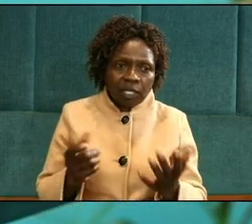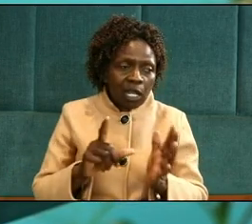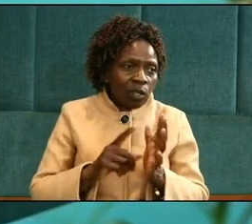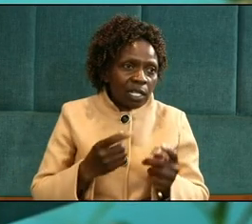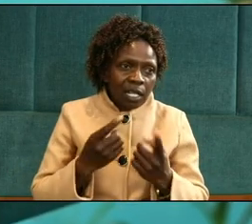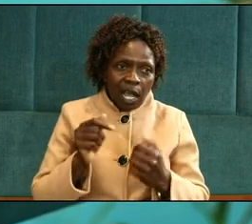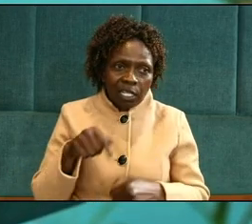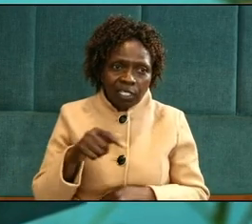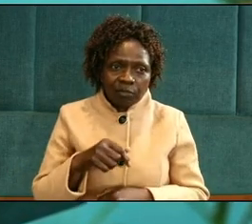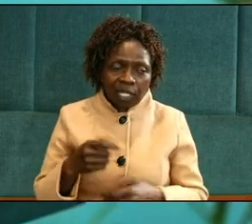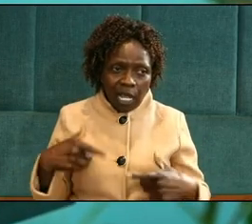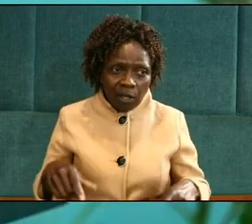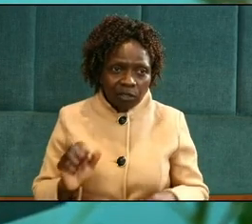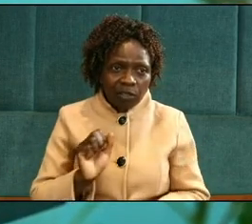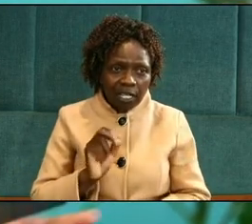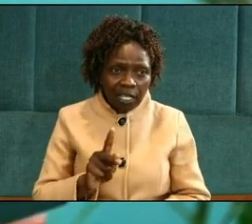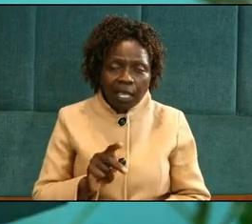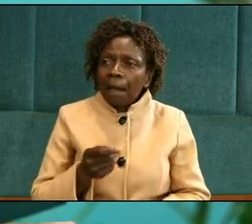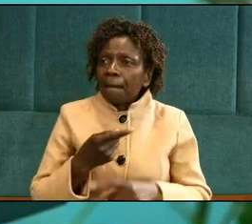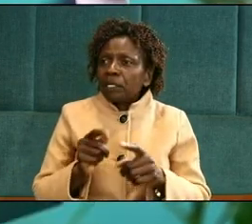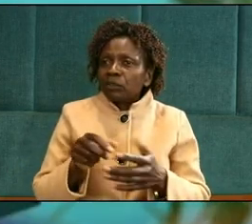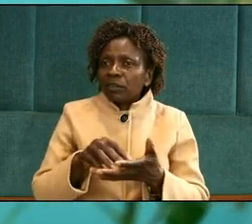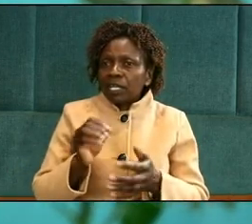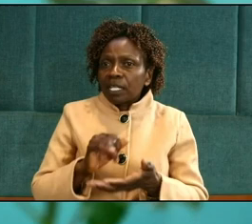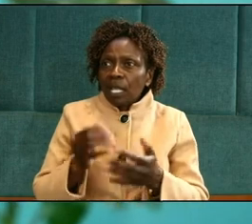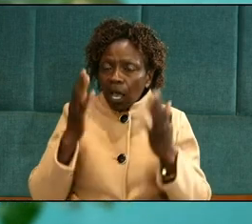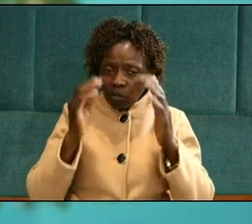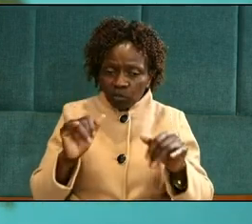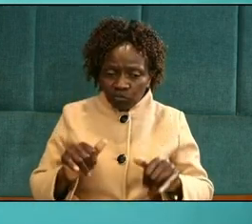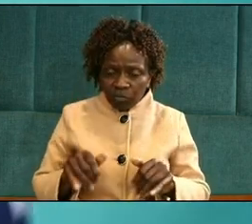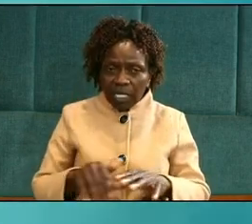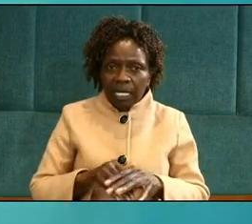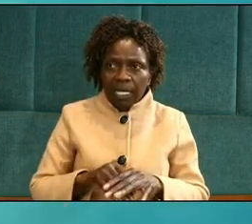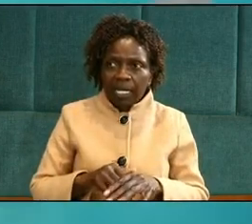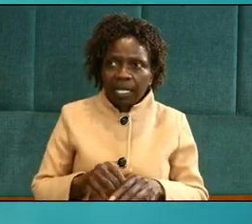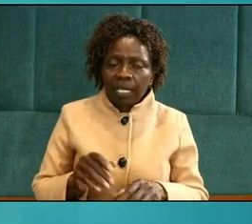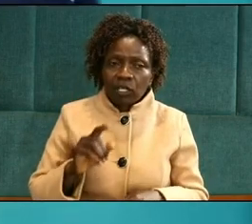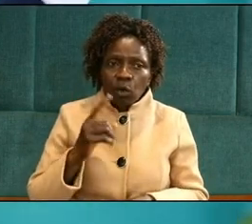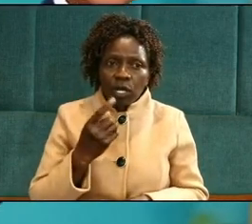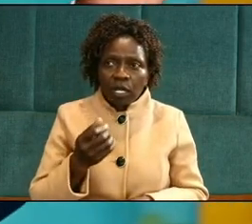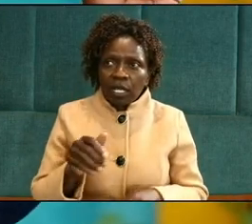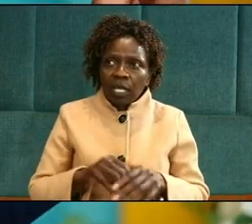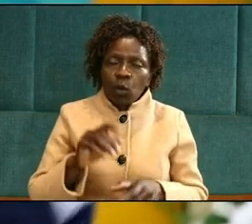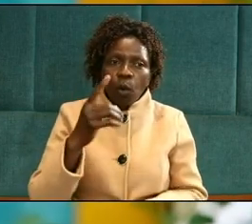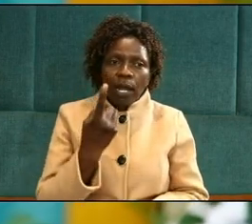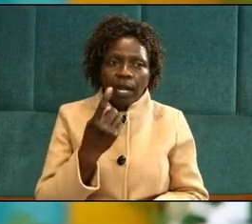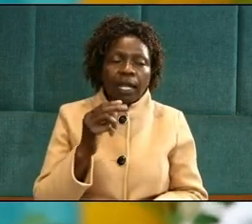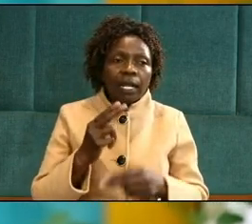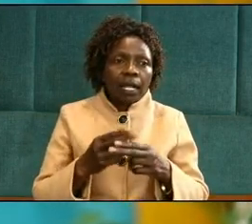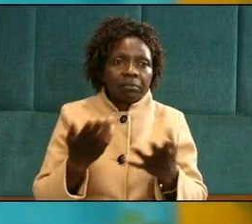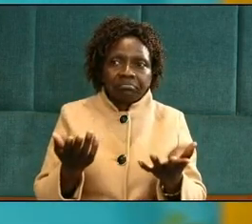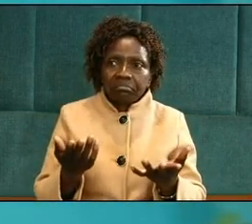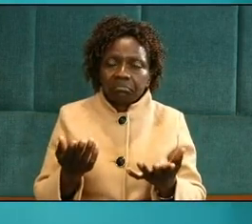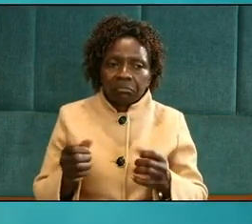tell us it allows, right? But you will find that the house you are staying in, it's only in one what? One name. The